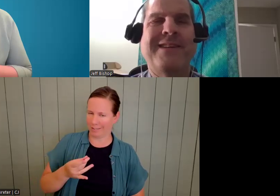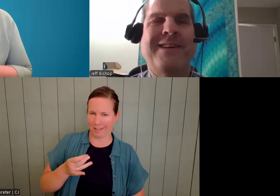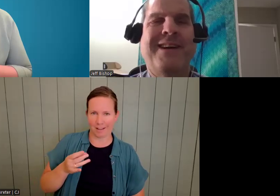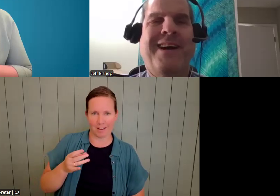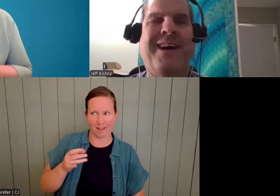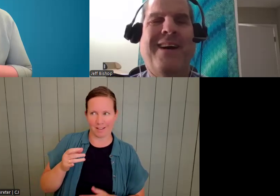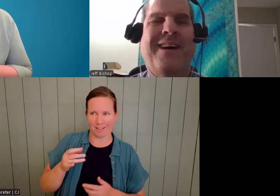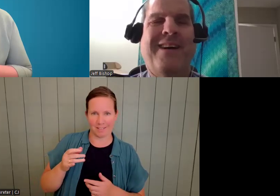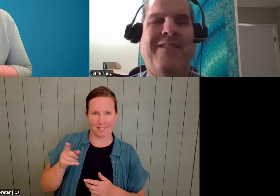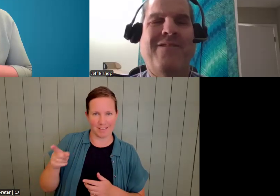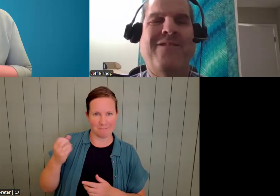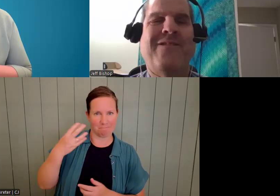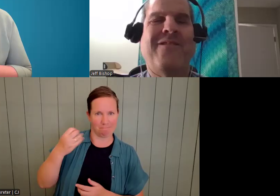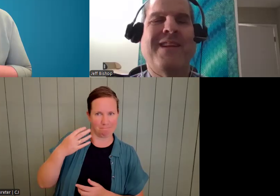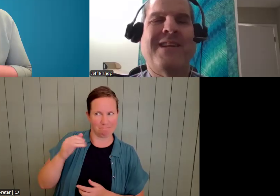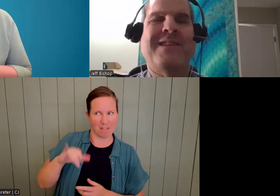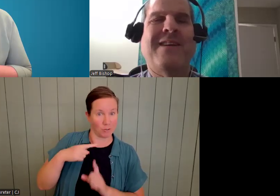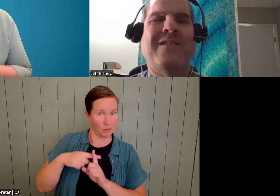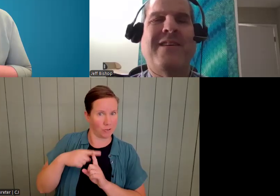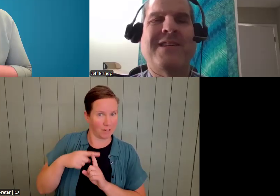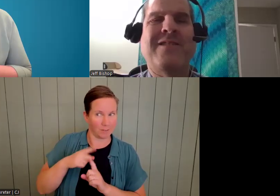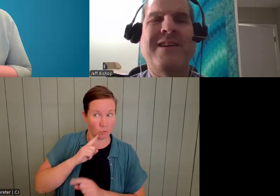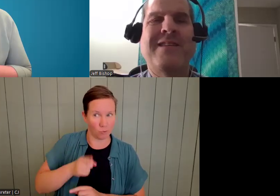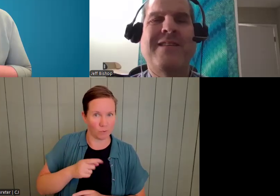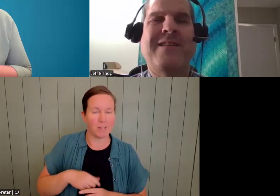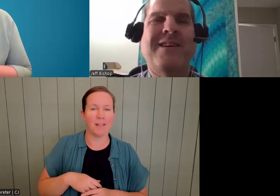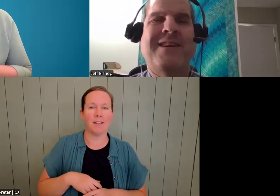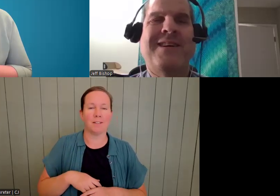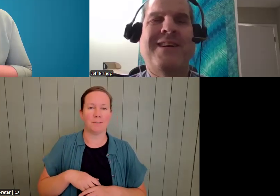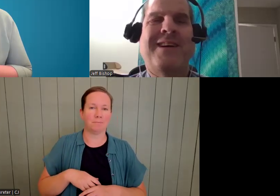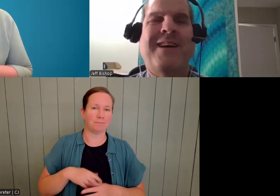good. Um, Sun Sounds of Arizona,